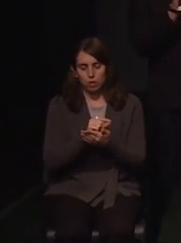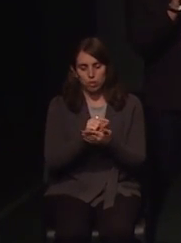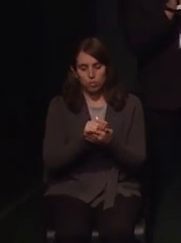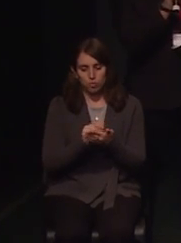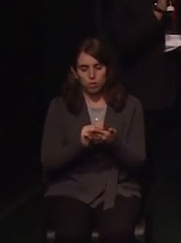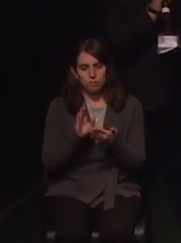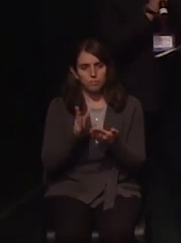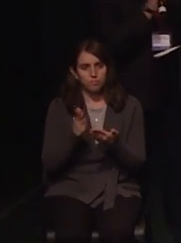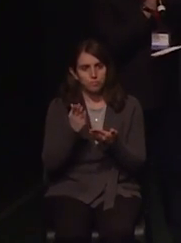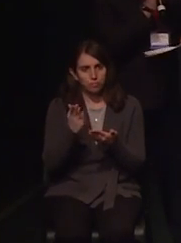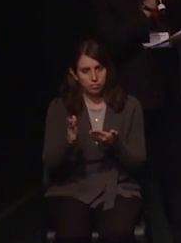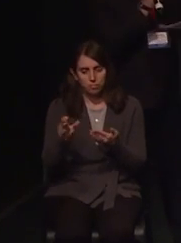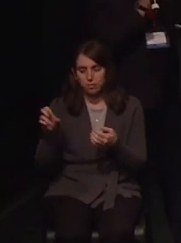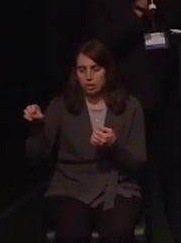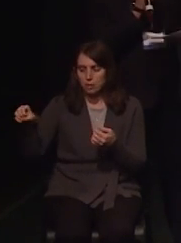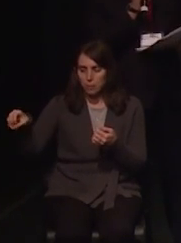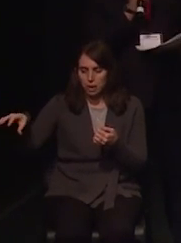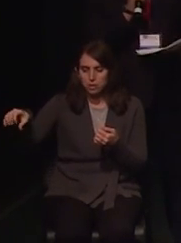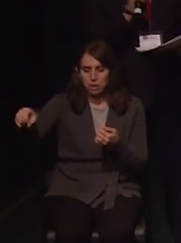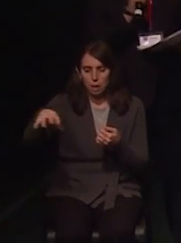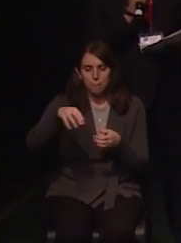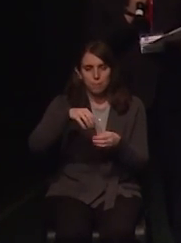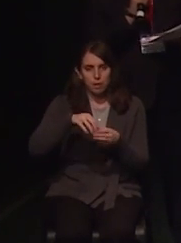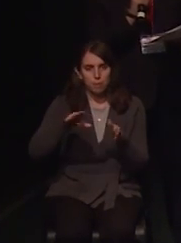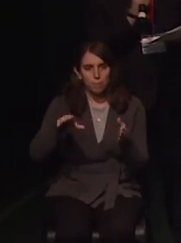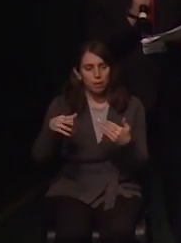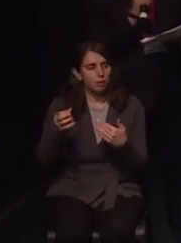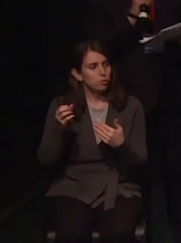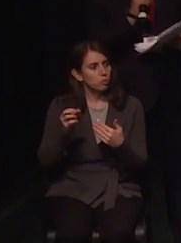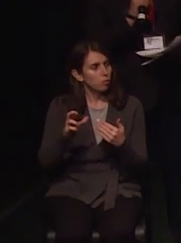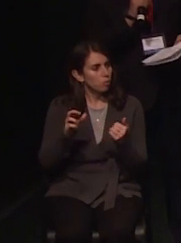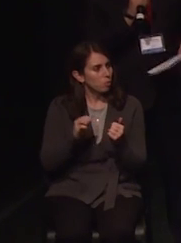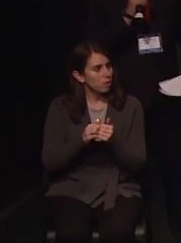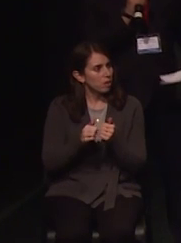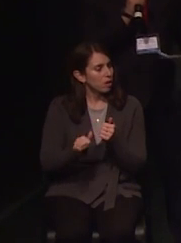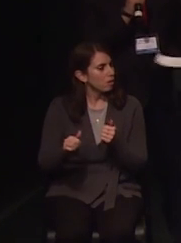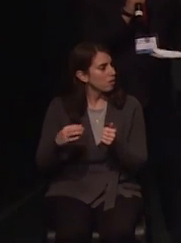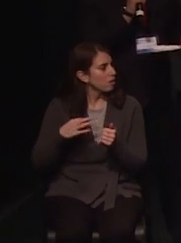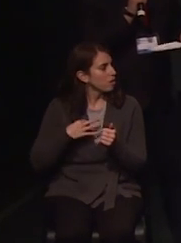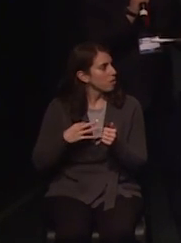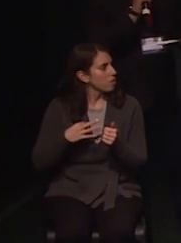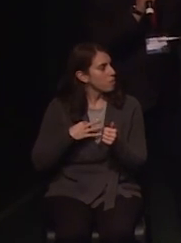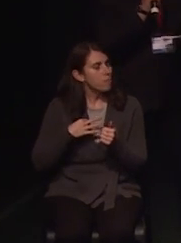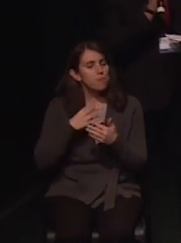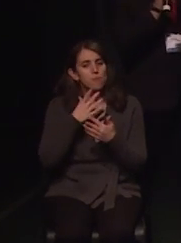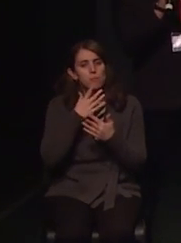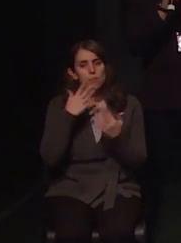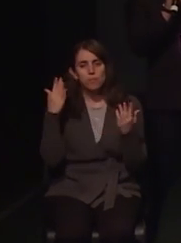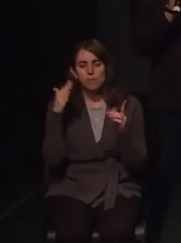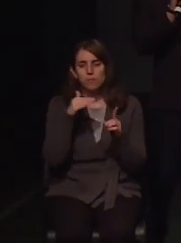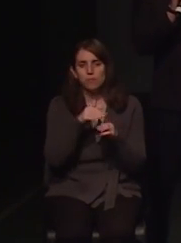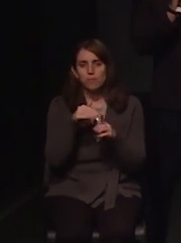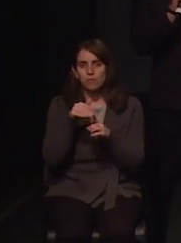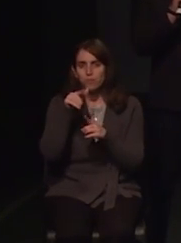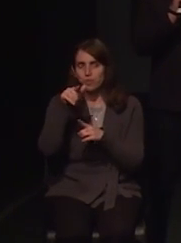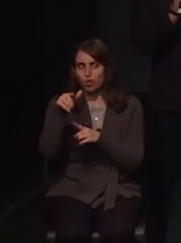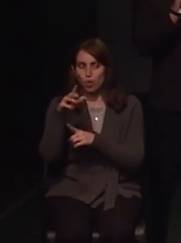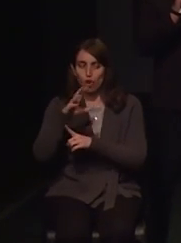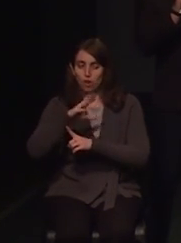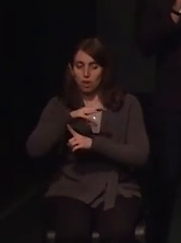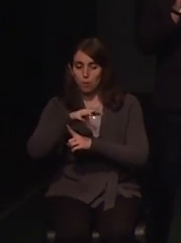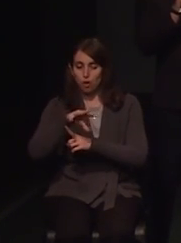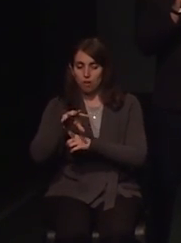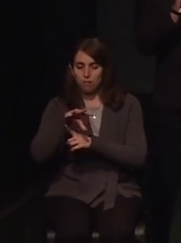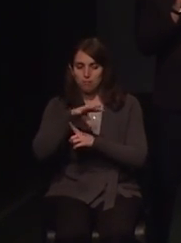on boxes throughout the space or with any of the volunteers that you see around. A friendly reminder, you are on camera. Sessions